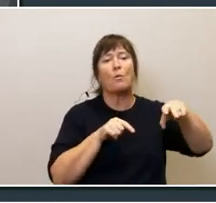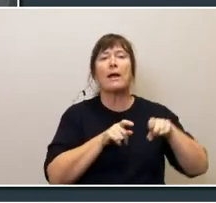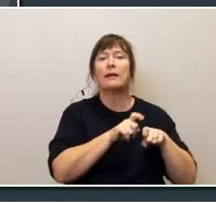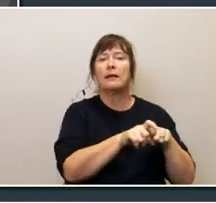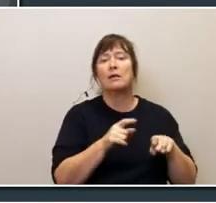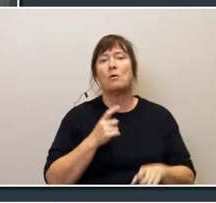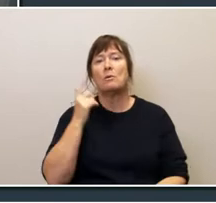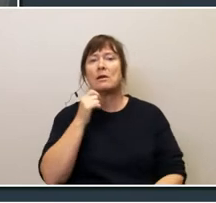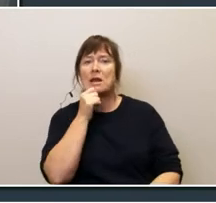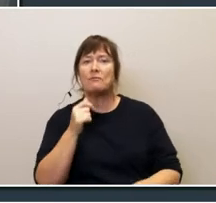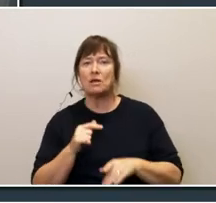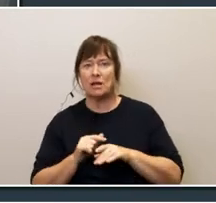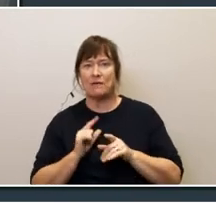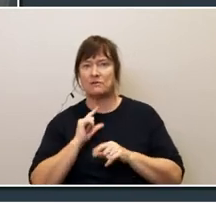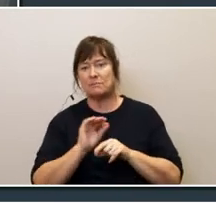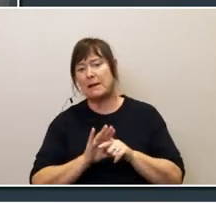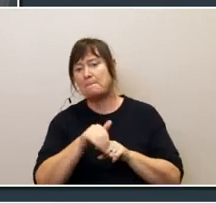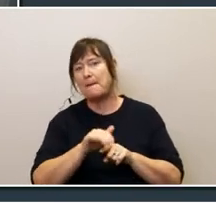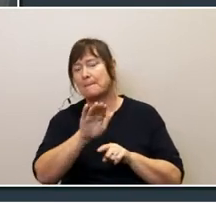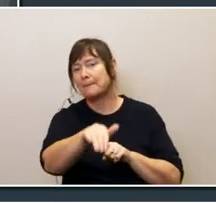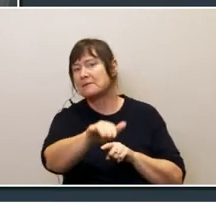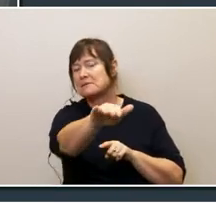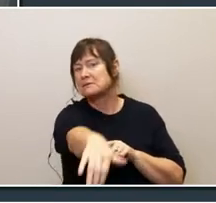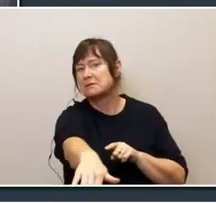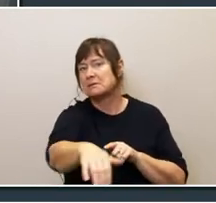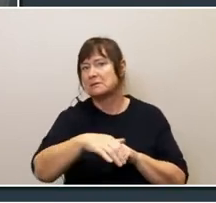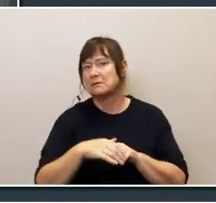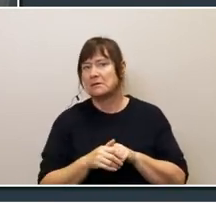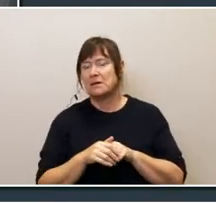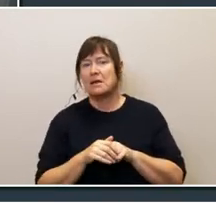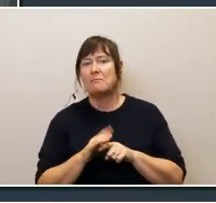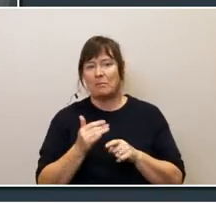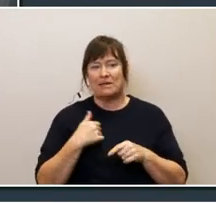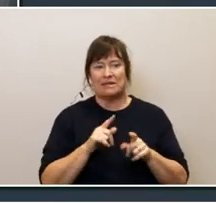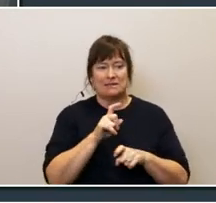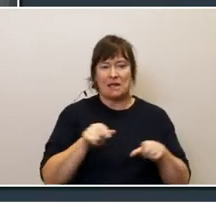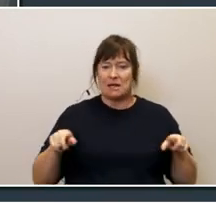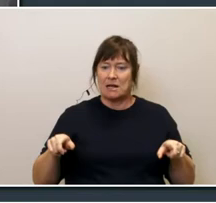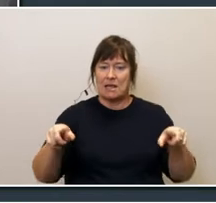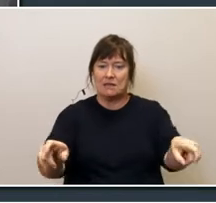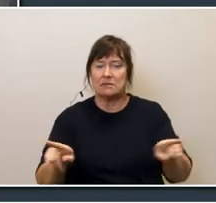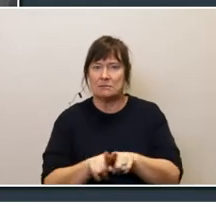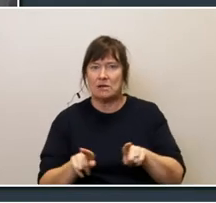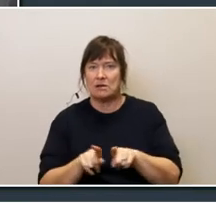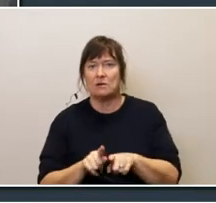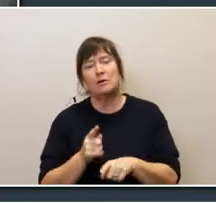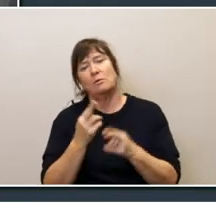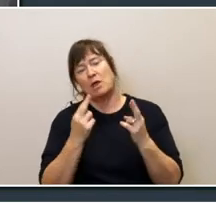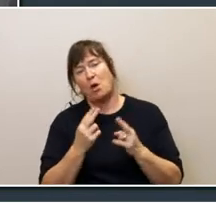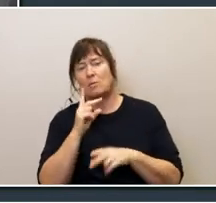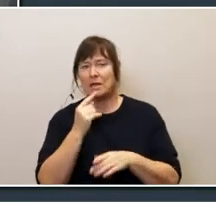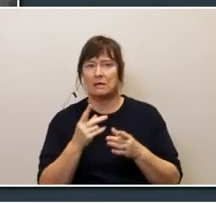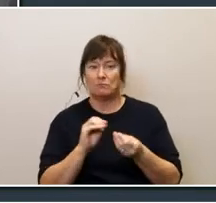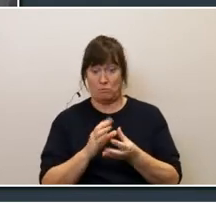the road would help. It is a narrow road with cars on both sides, so where can we put cycle lanes? We hope that we can solve these problems if we all work